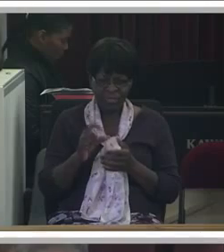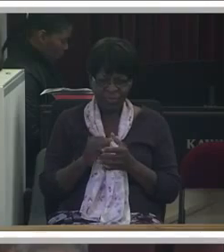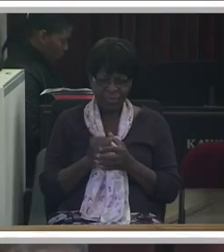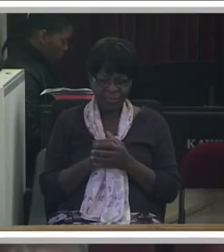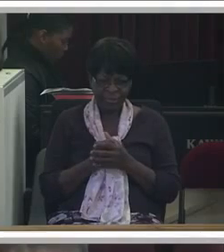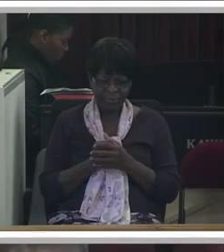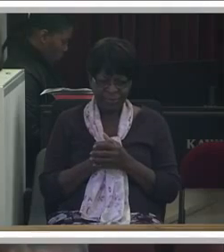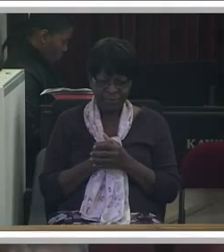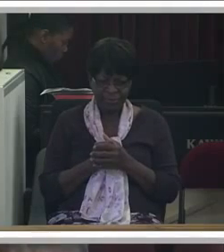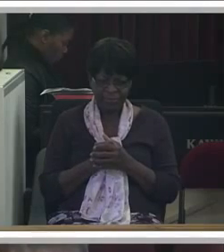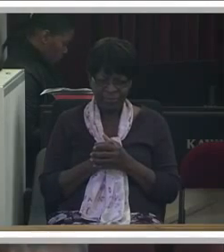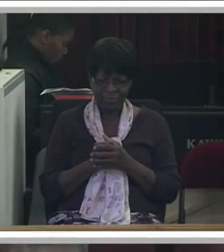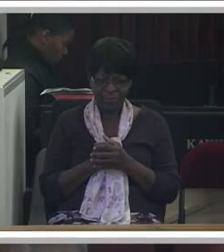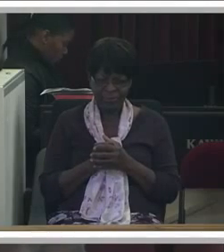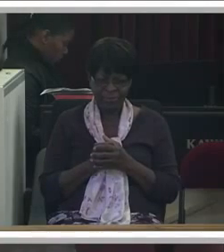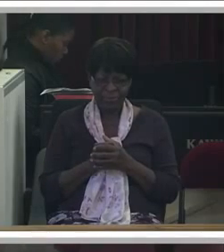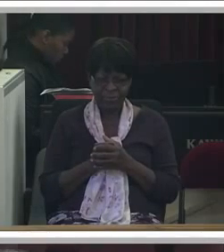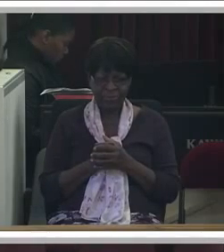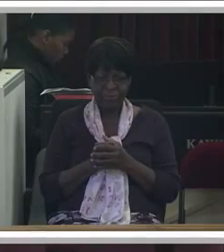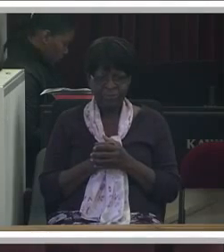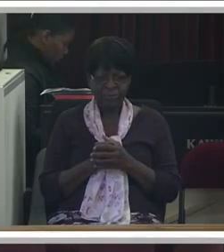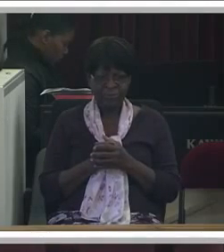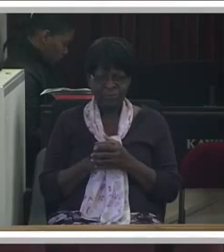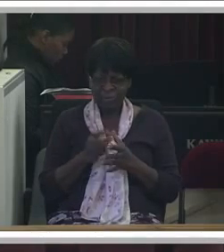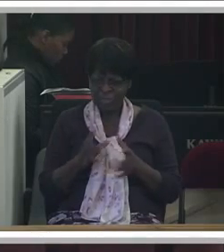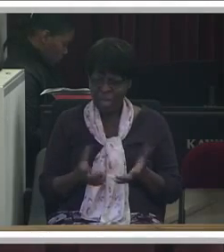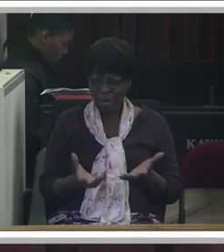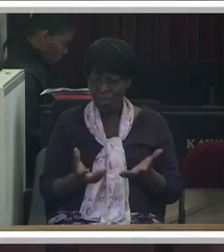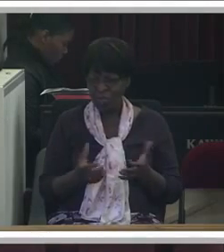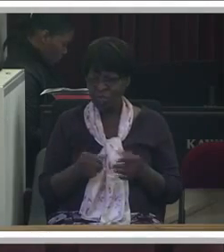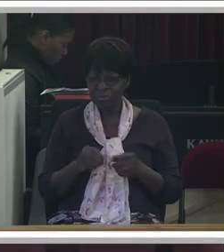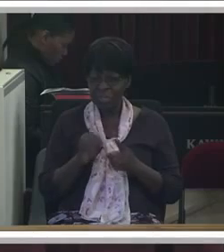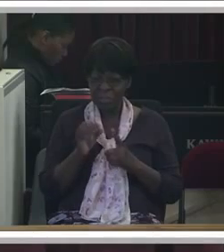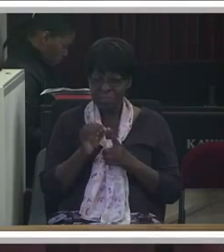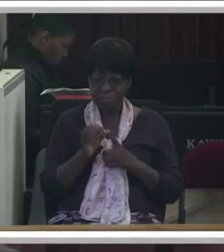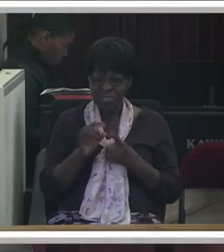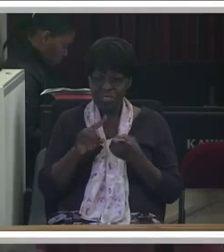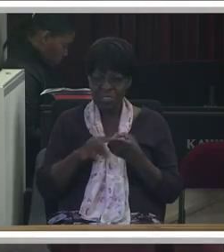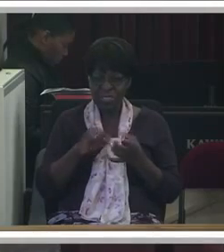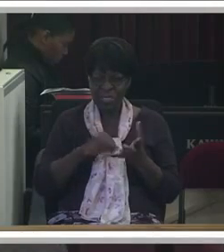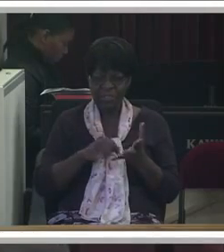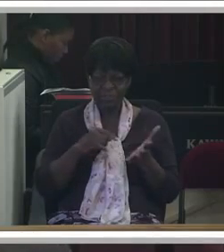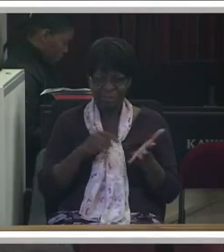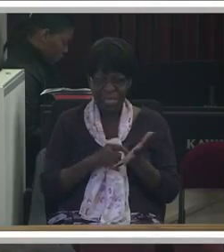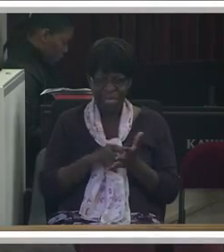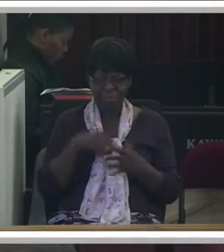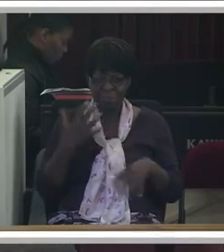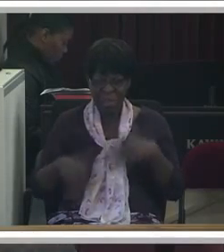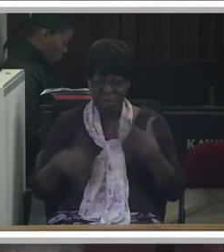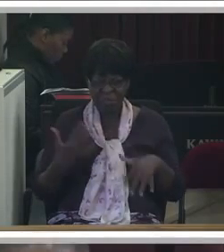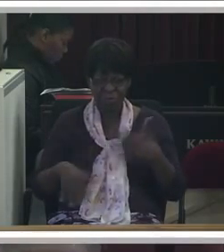Now there are pests, they are painful, they are disgusting, and so on.